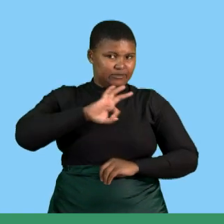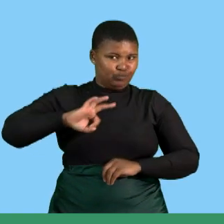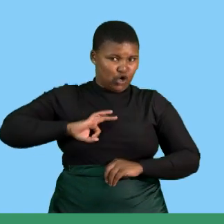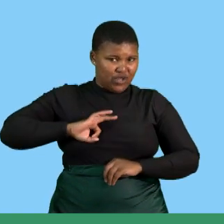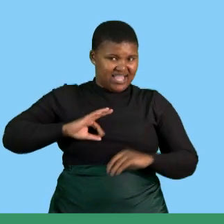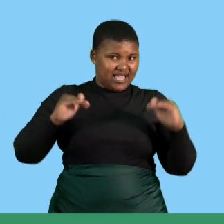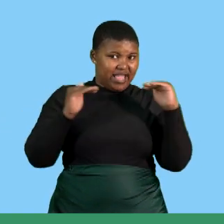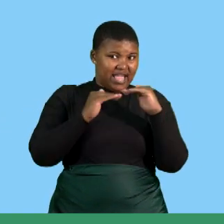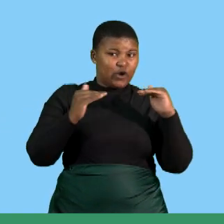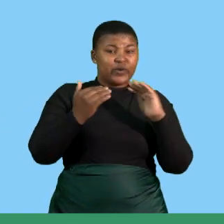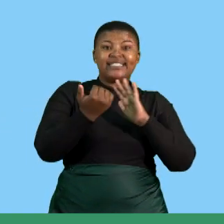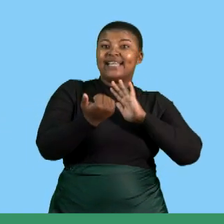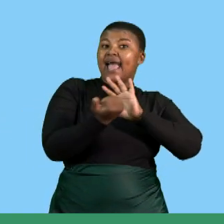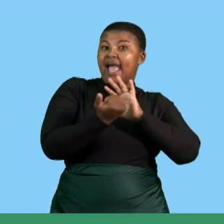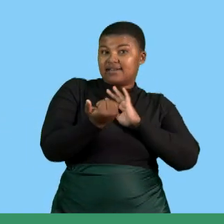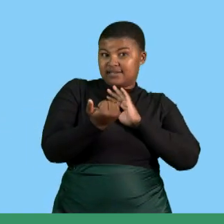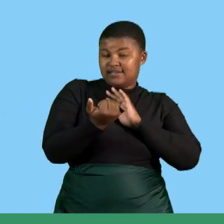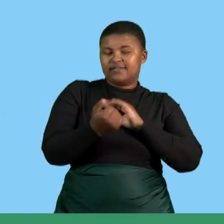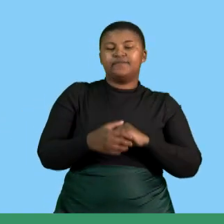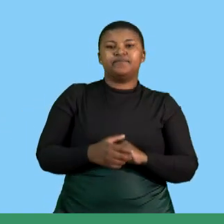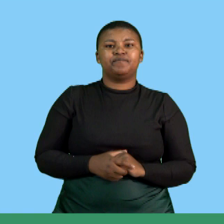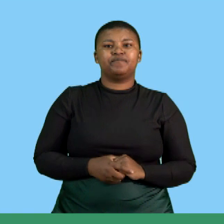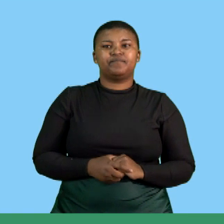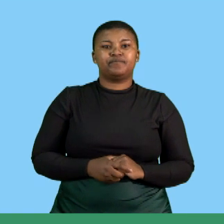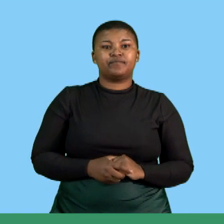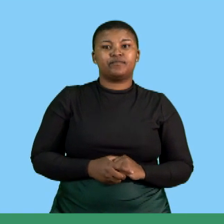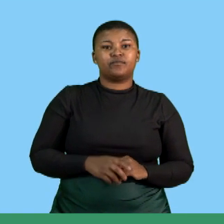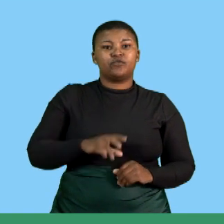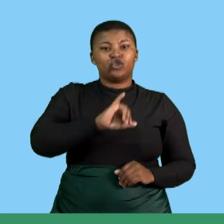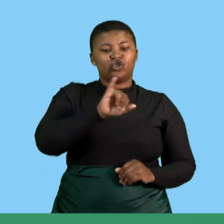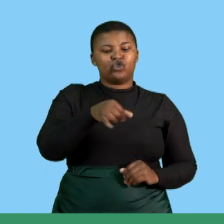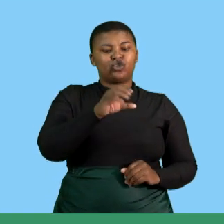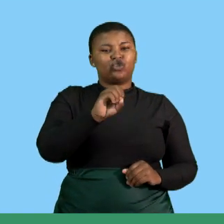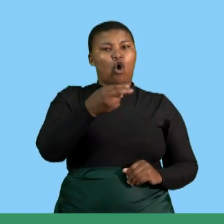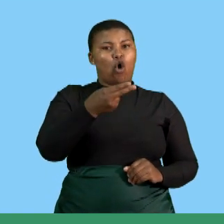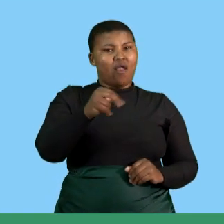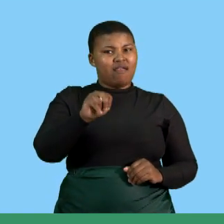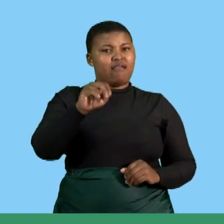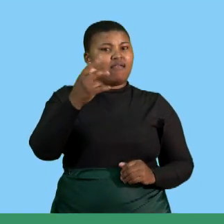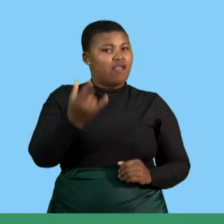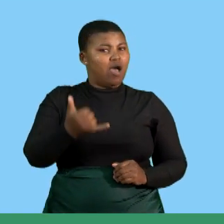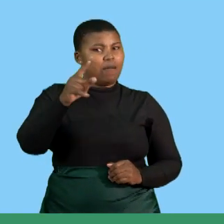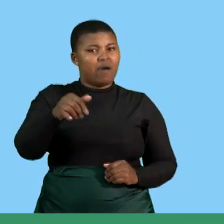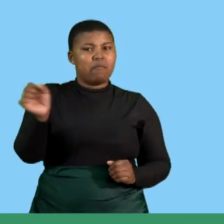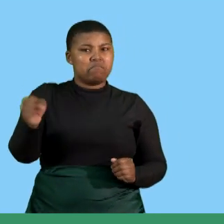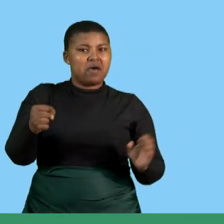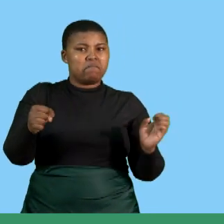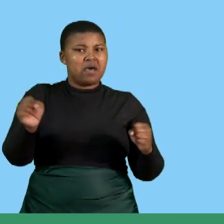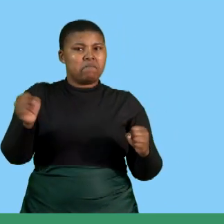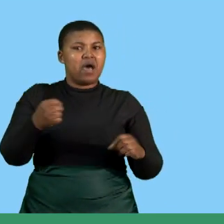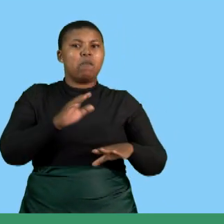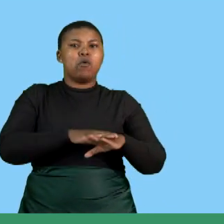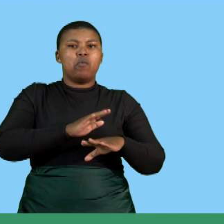Employee Equity Act, so that's our clue, John now has to appoint more female employees.